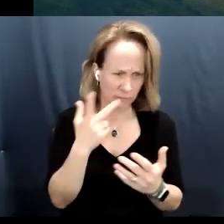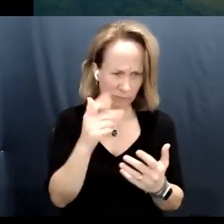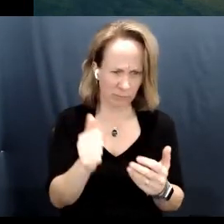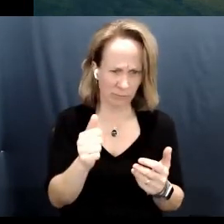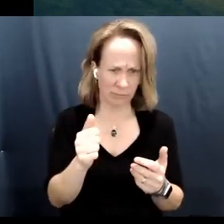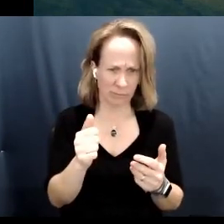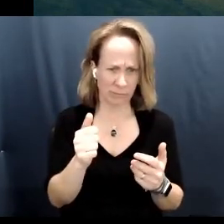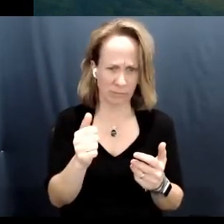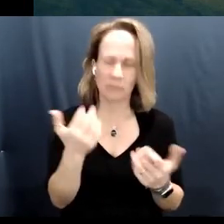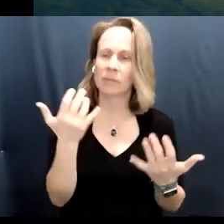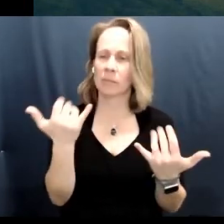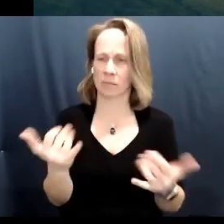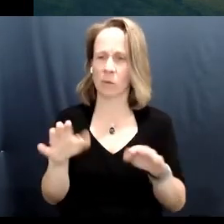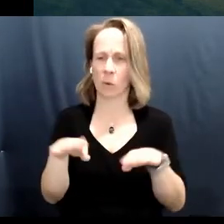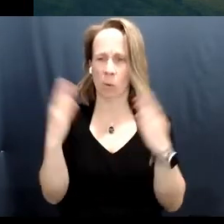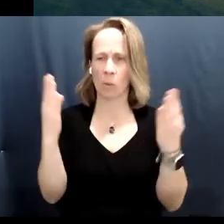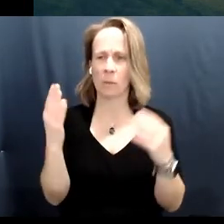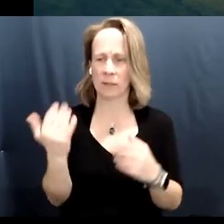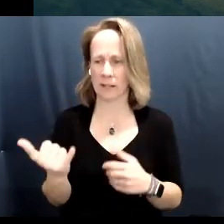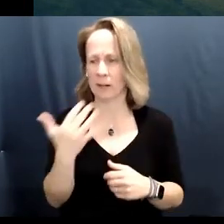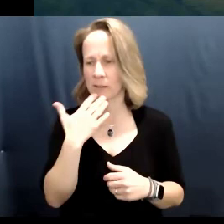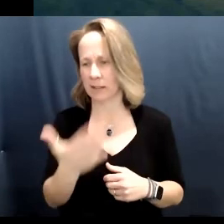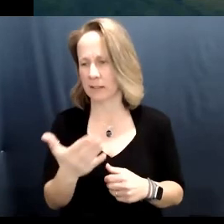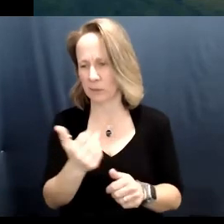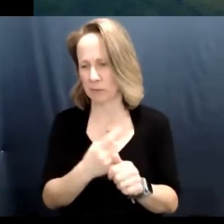Should be back open now. Thanks, everybody.